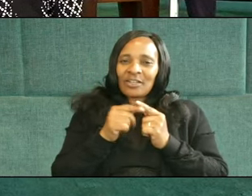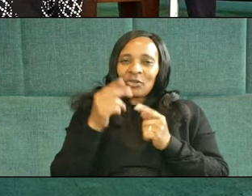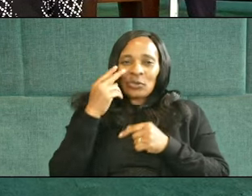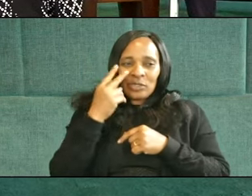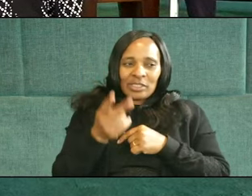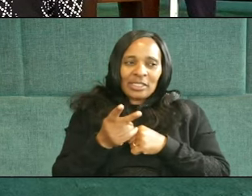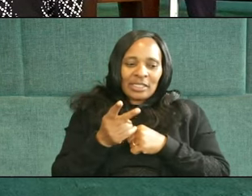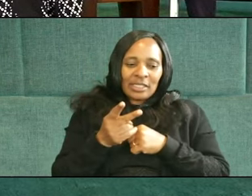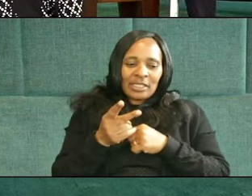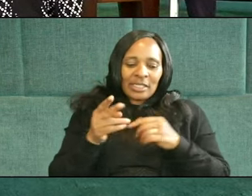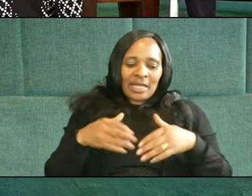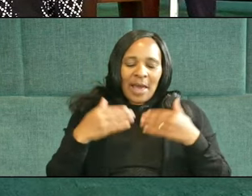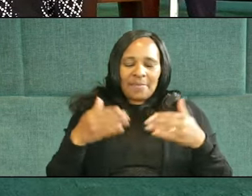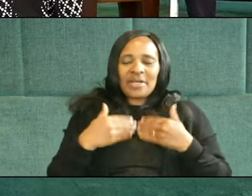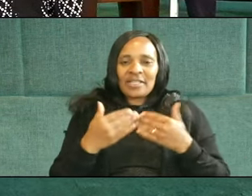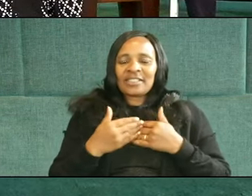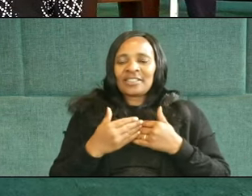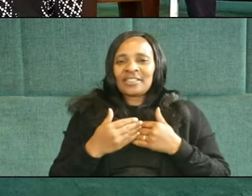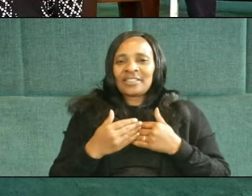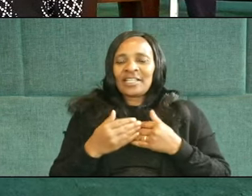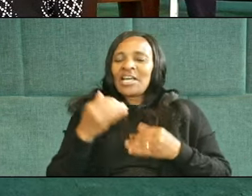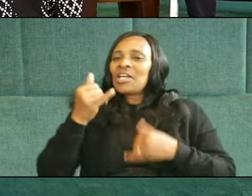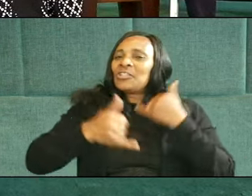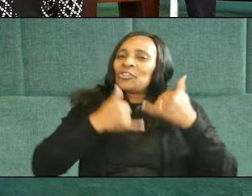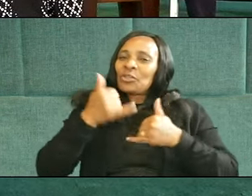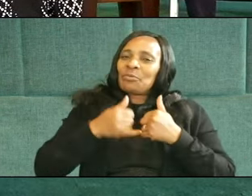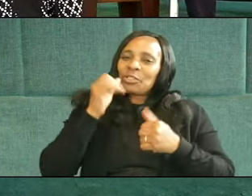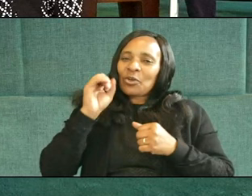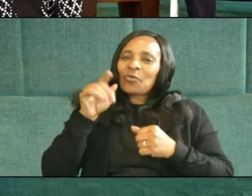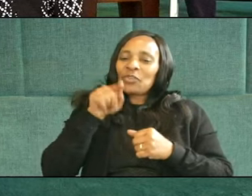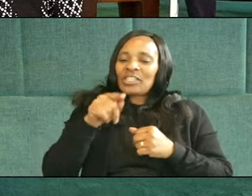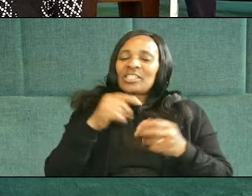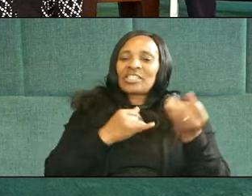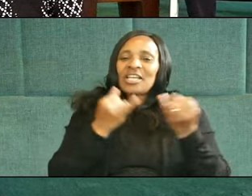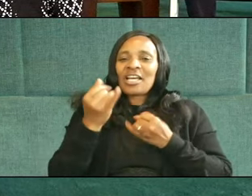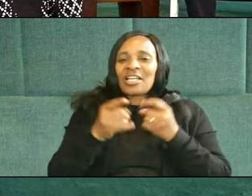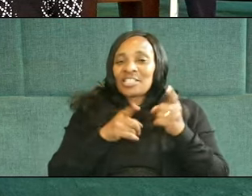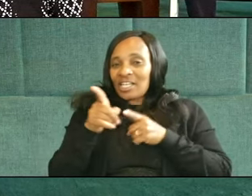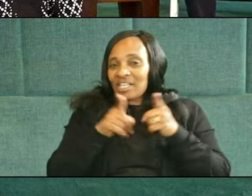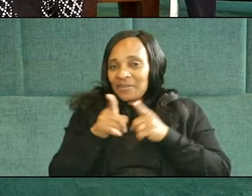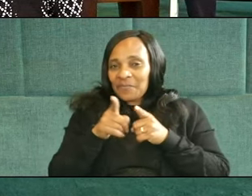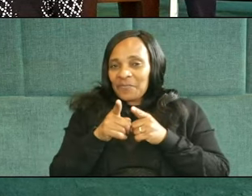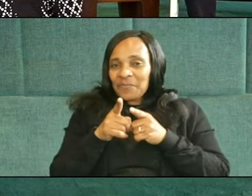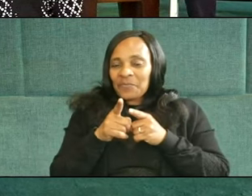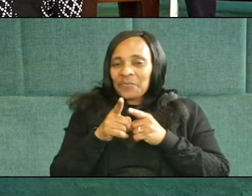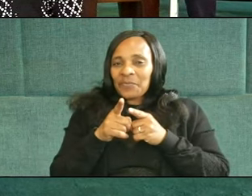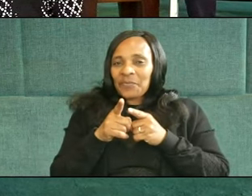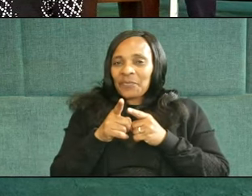see the happiness, you see the enjoyment of the journey you've been through,